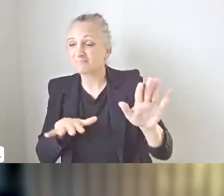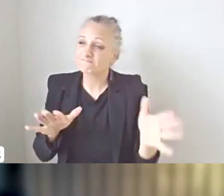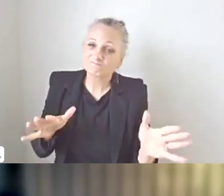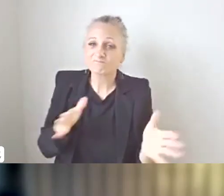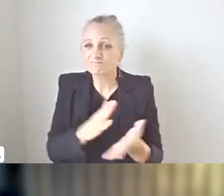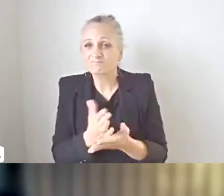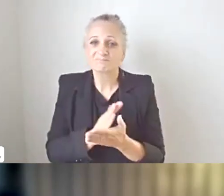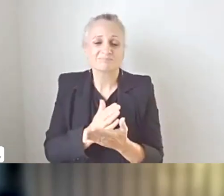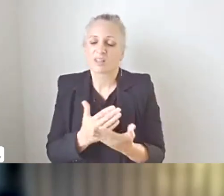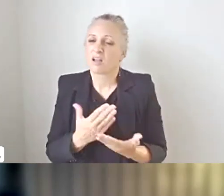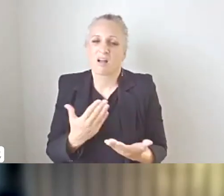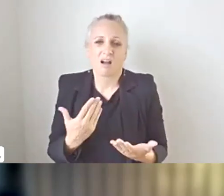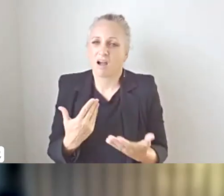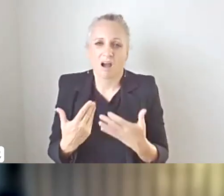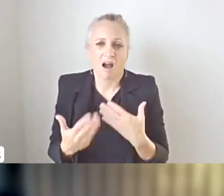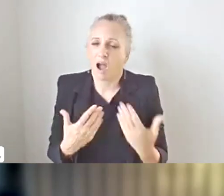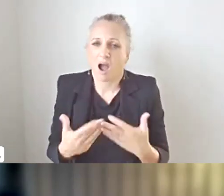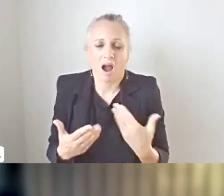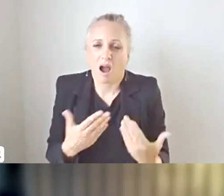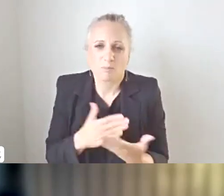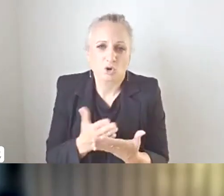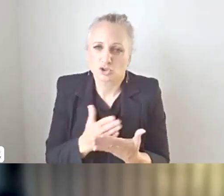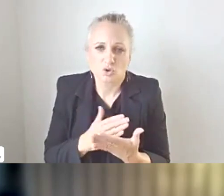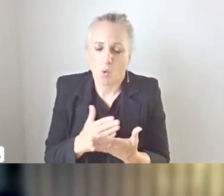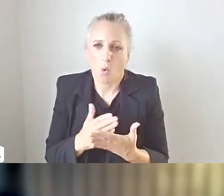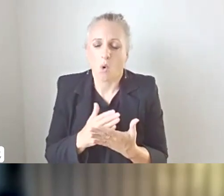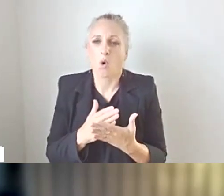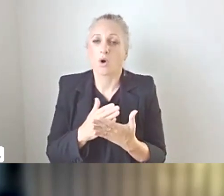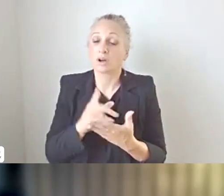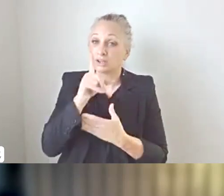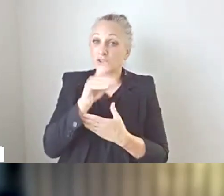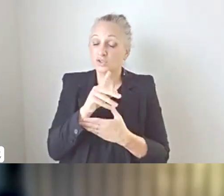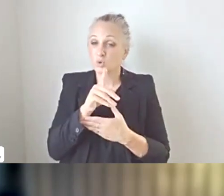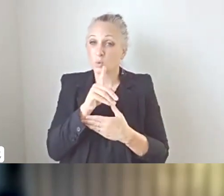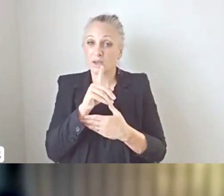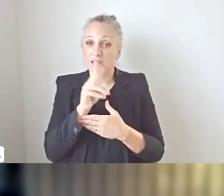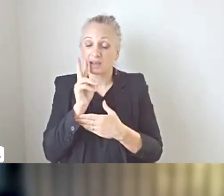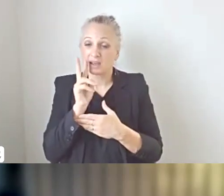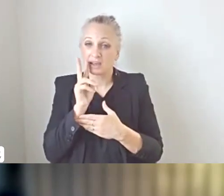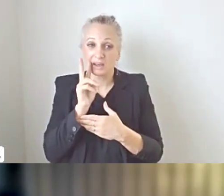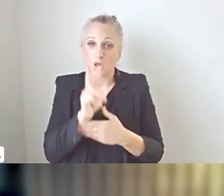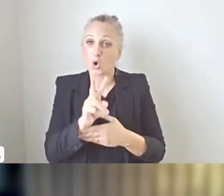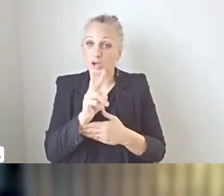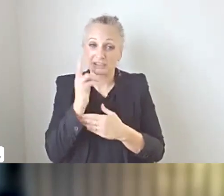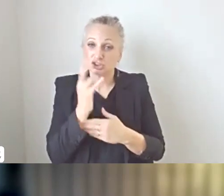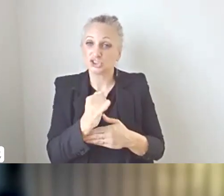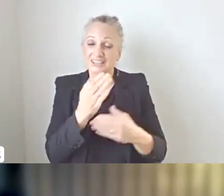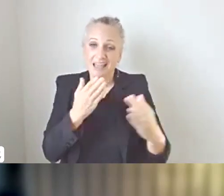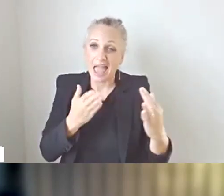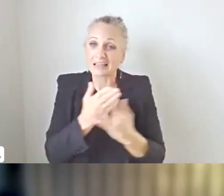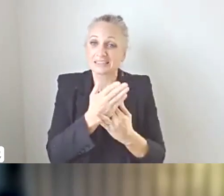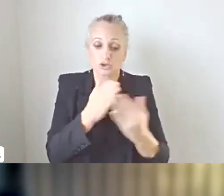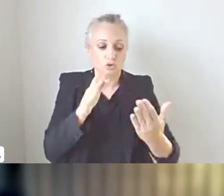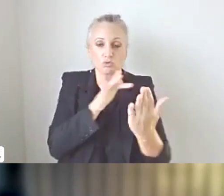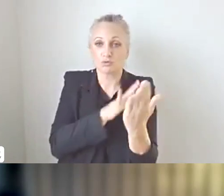know, benchmarking against, you know, critical things like access to devices, access to broadband